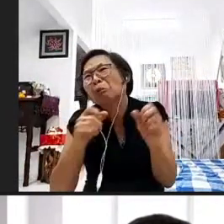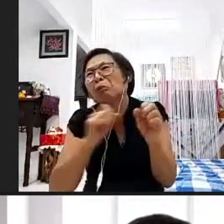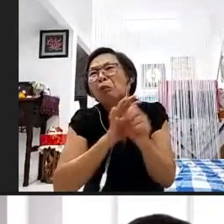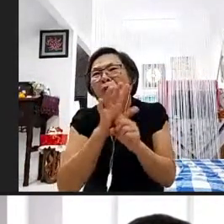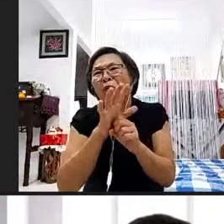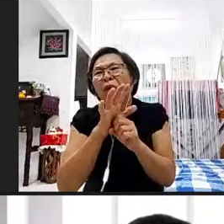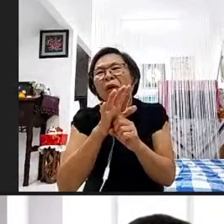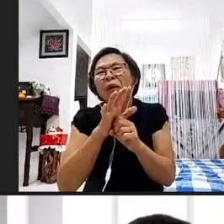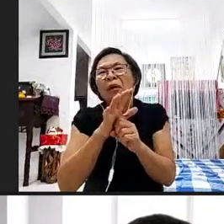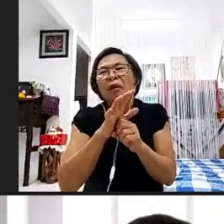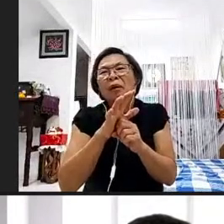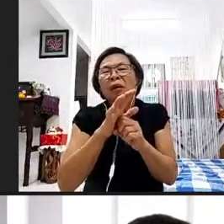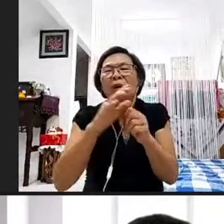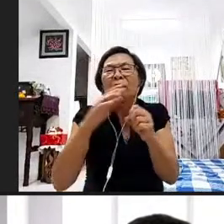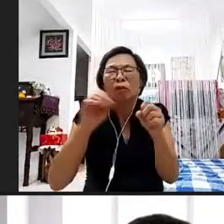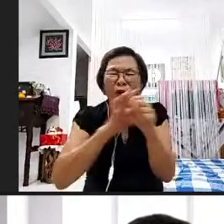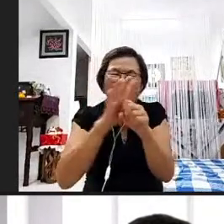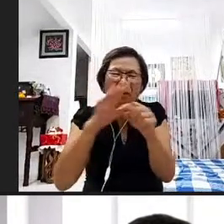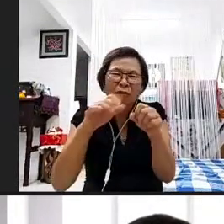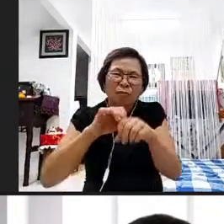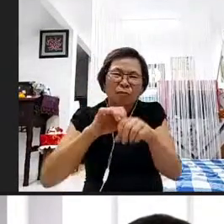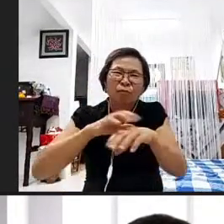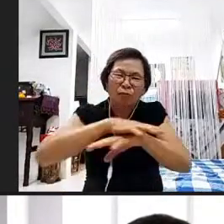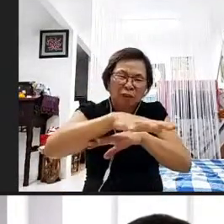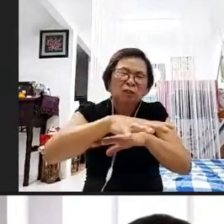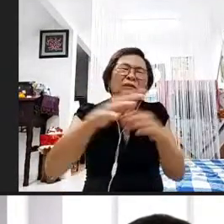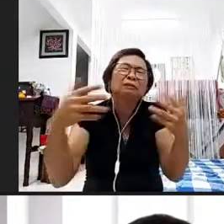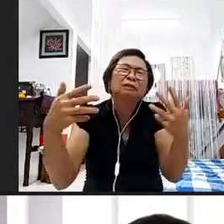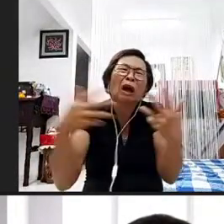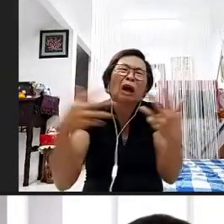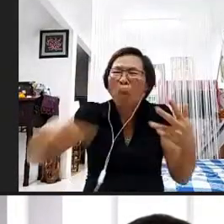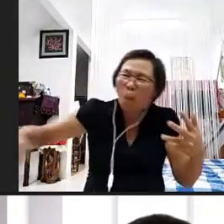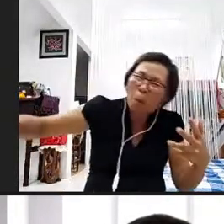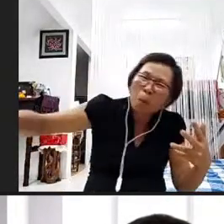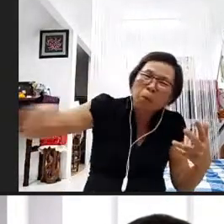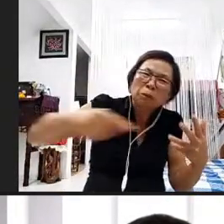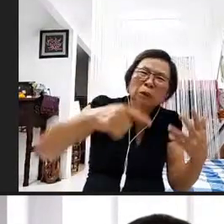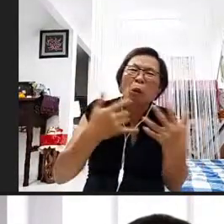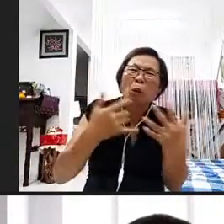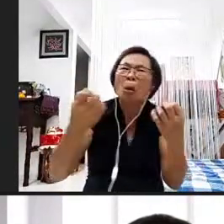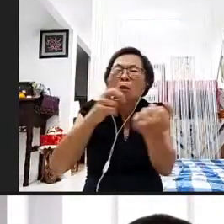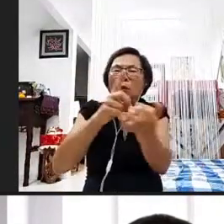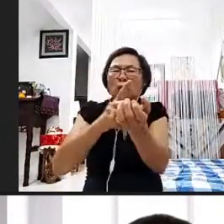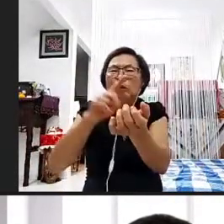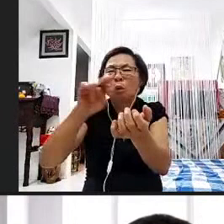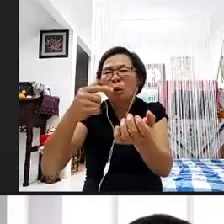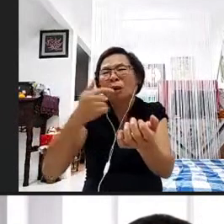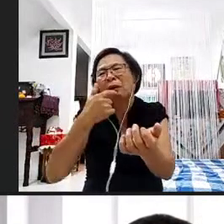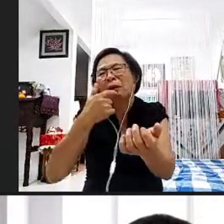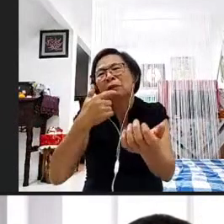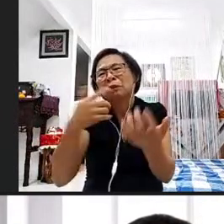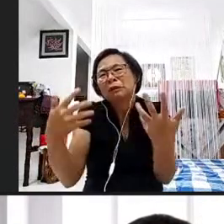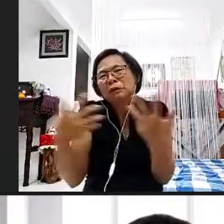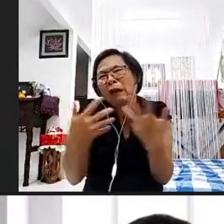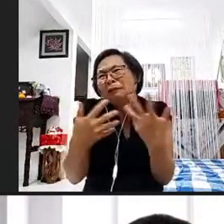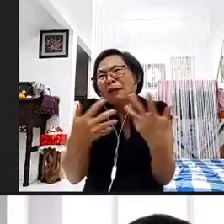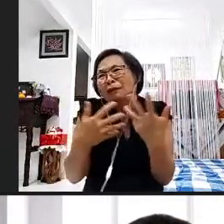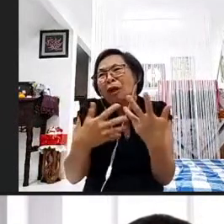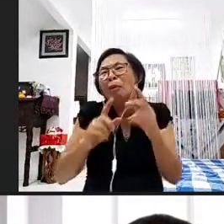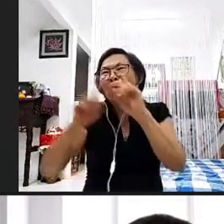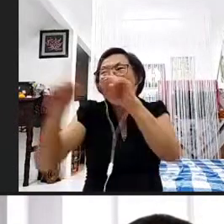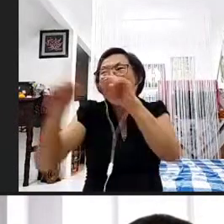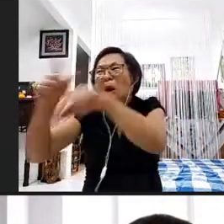COVID-19 infections, like Dr. Ong said, many of us were so scared initially to go to